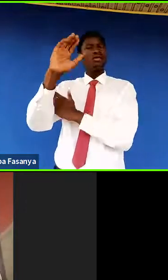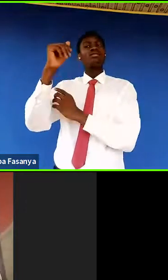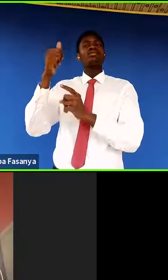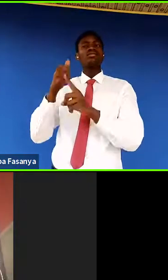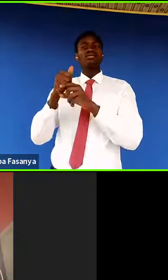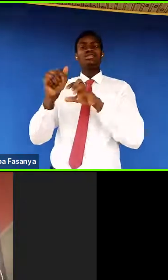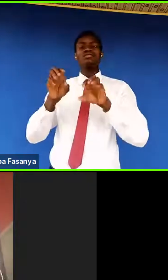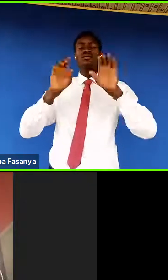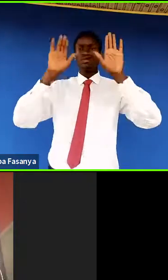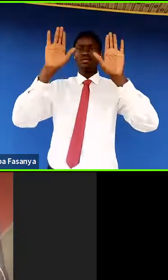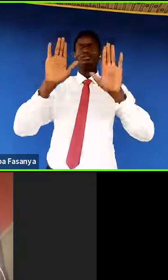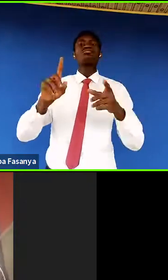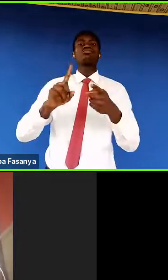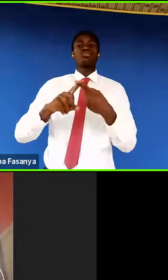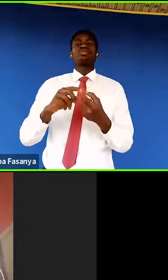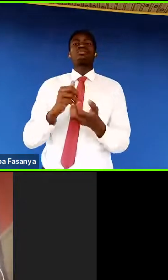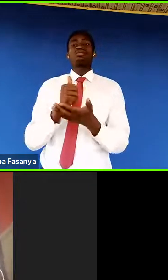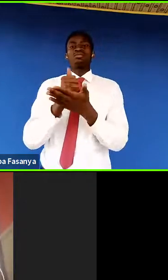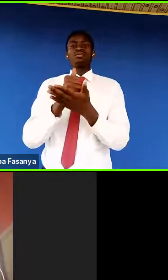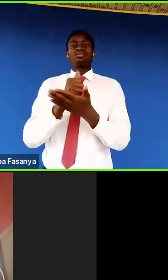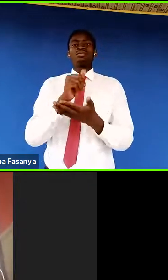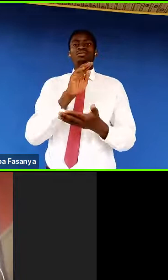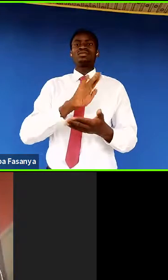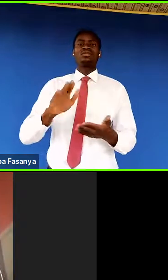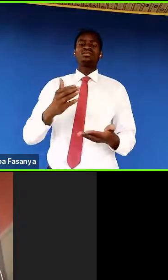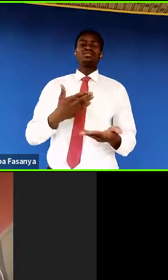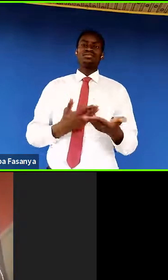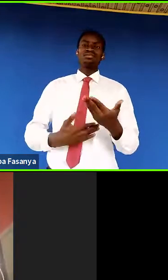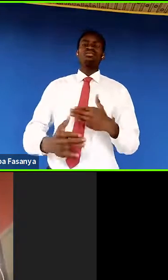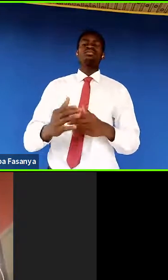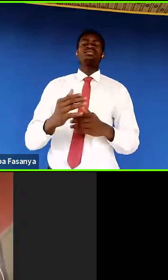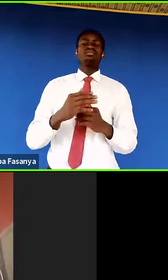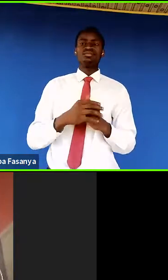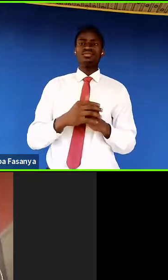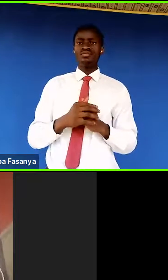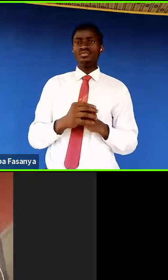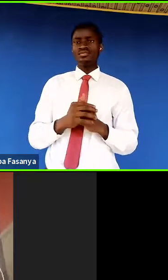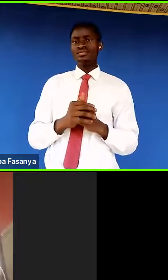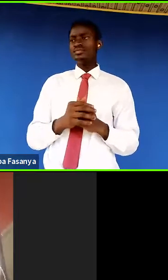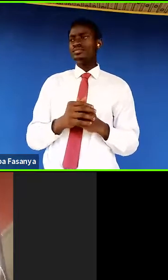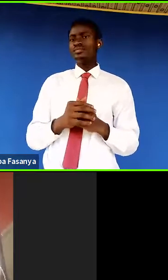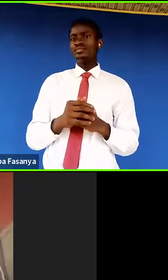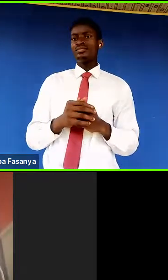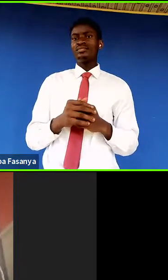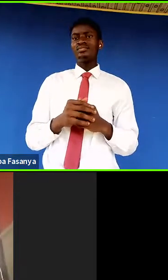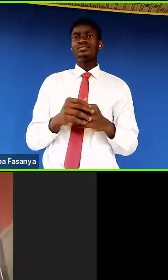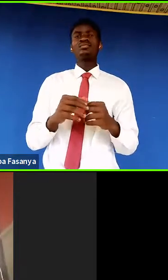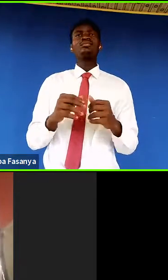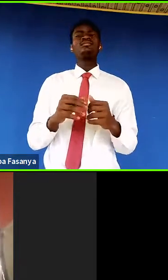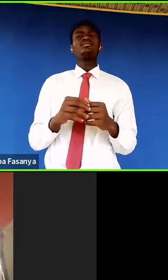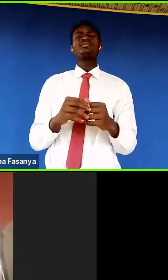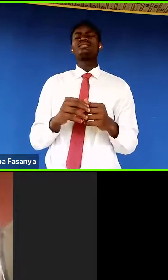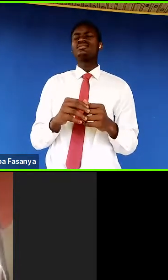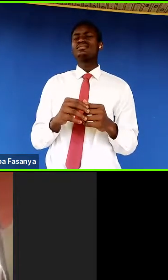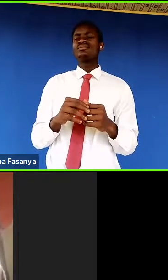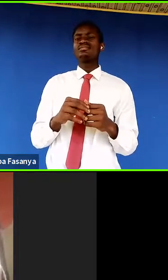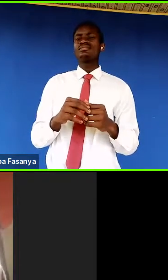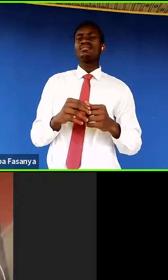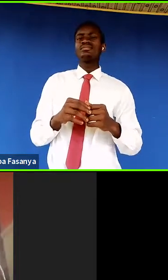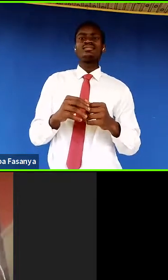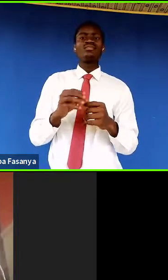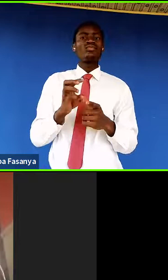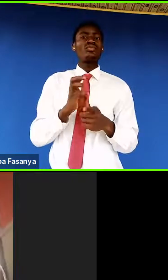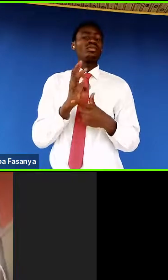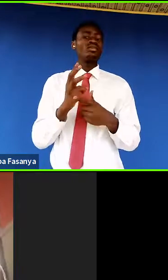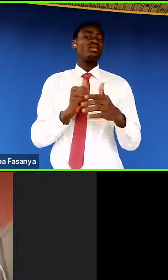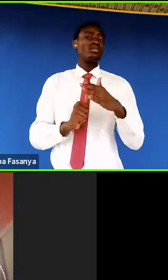my patients, whether you do the IVF is not even 100%, God is the one that gives conception. So whether it's naturally, whether it's